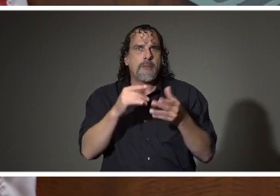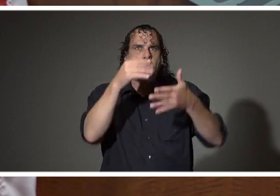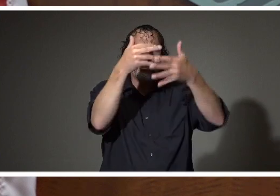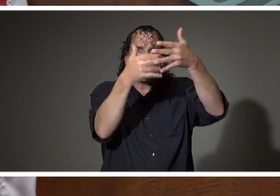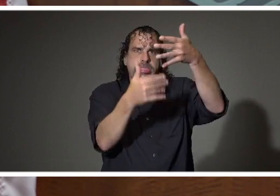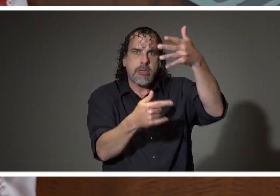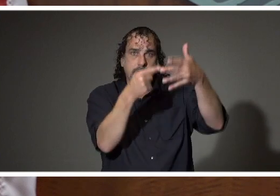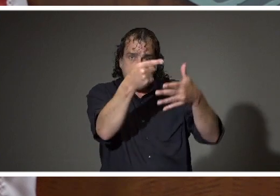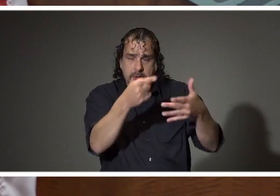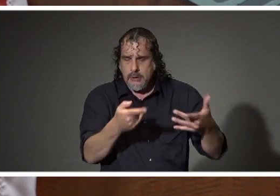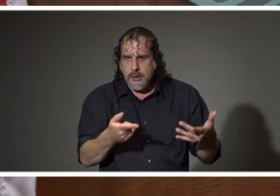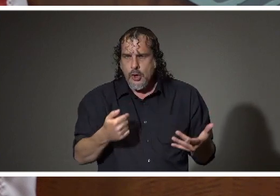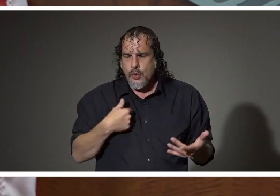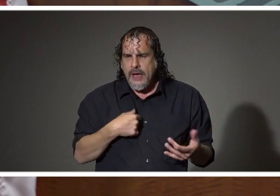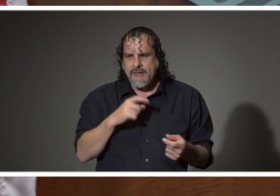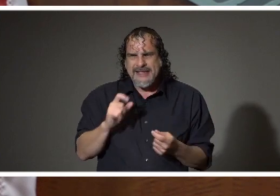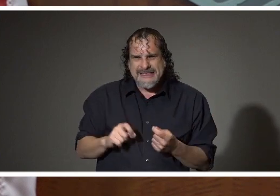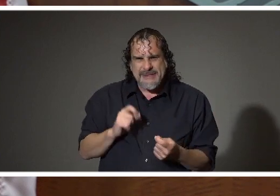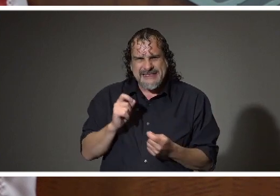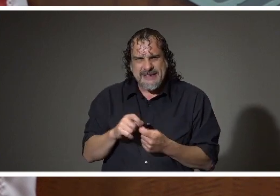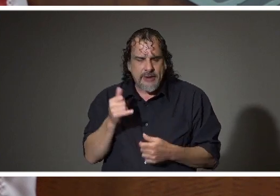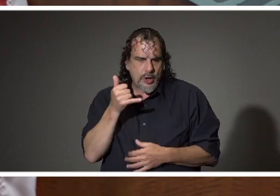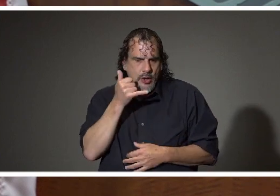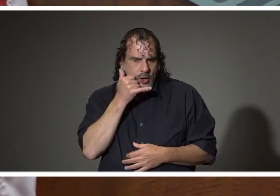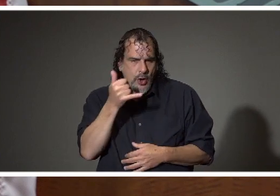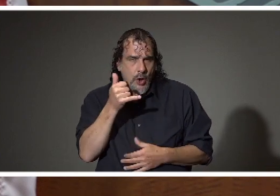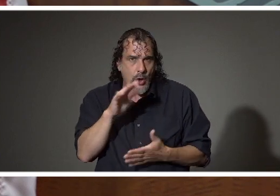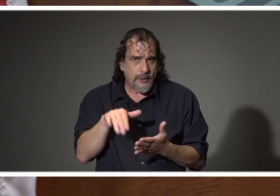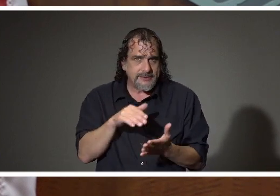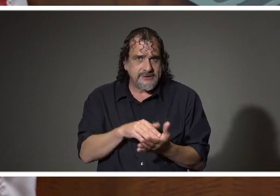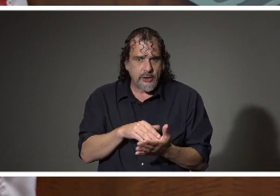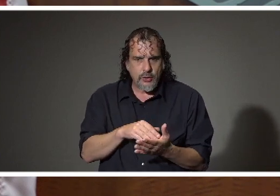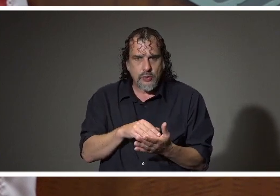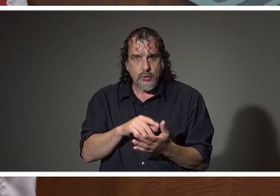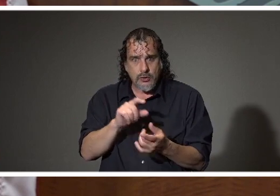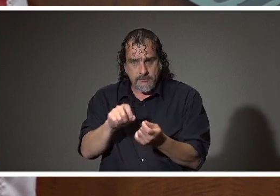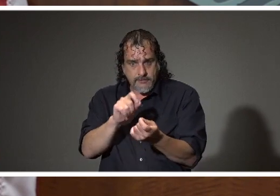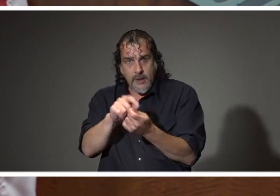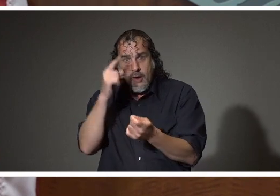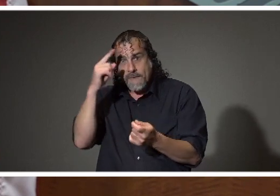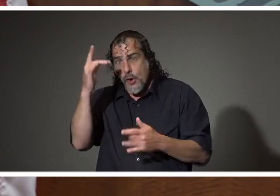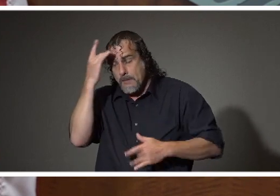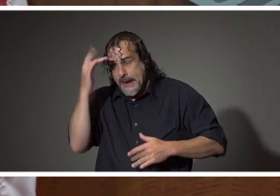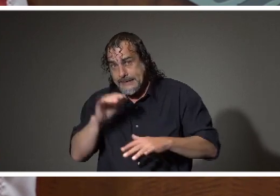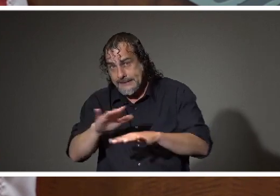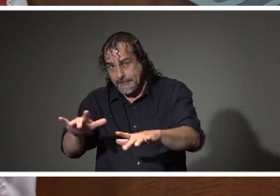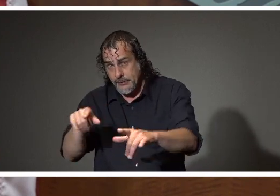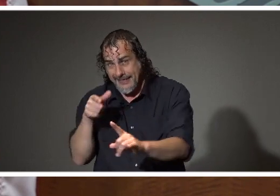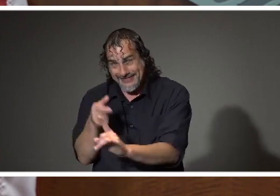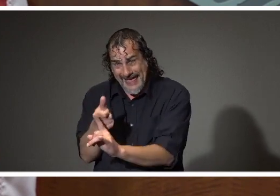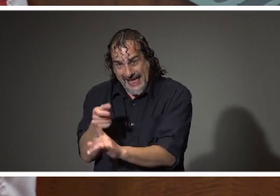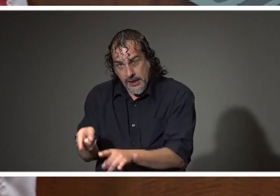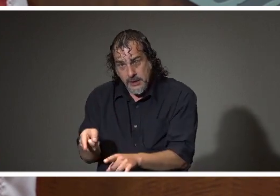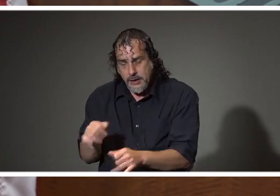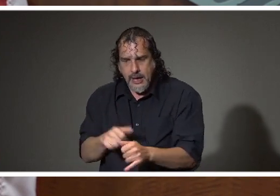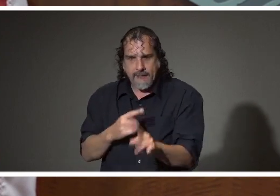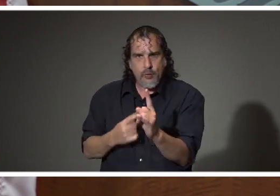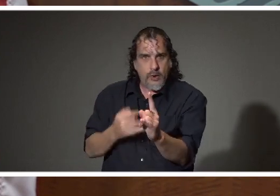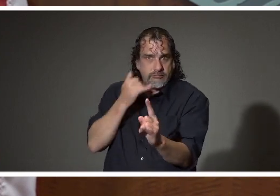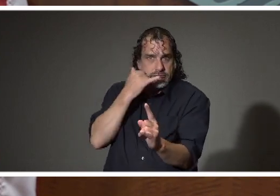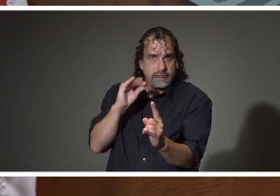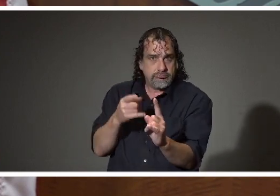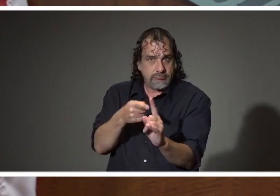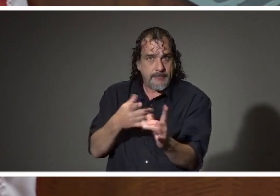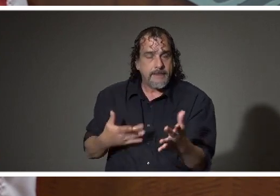have a specific call center number for pandemic unemployment assistance. Now, I'll say,